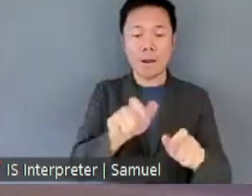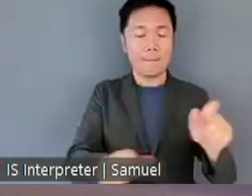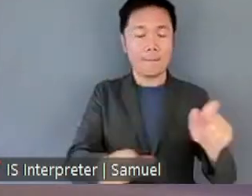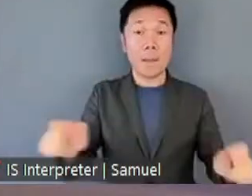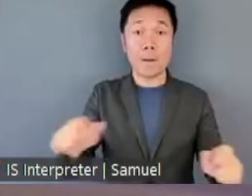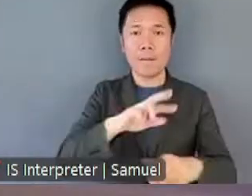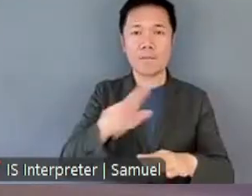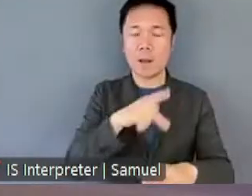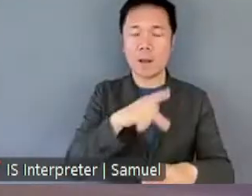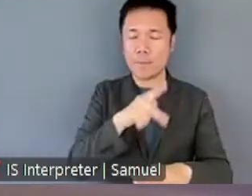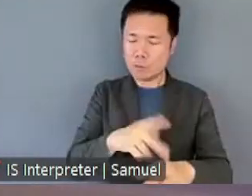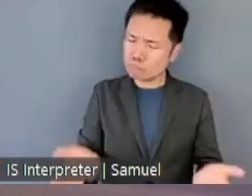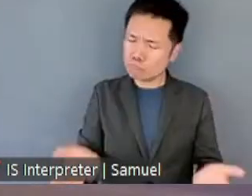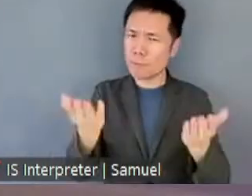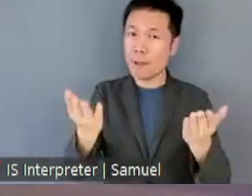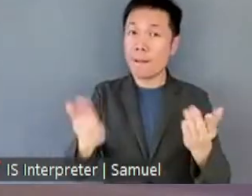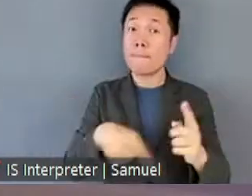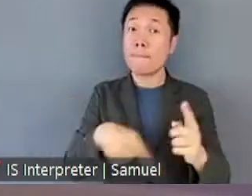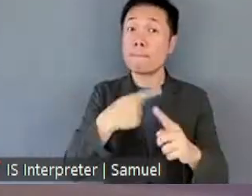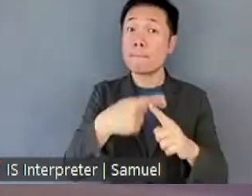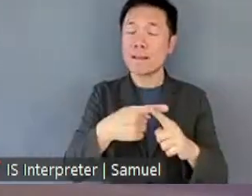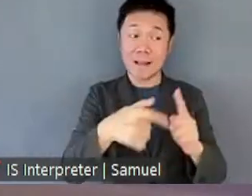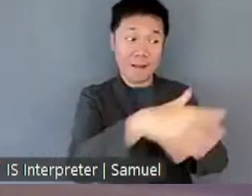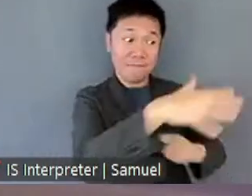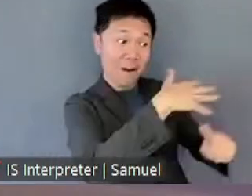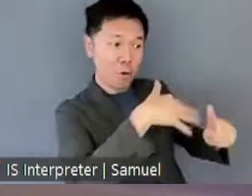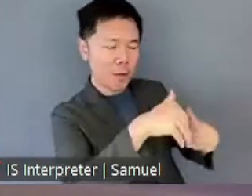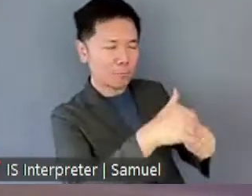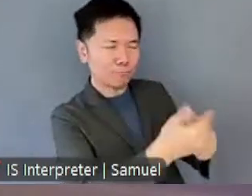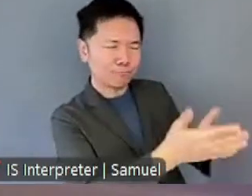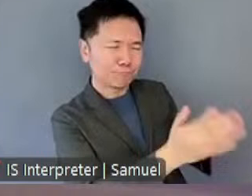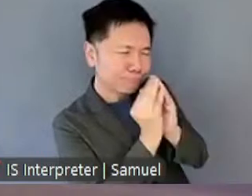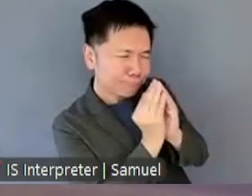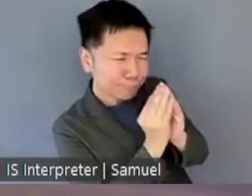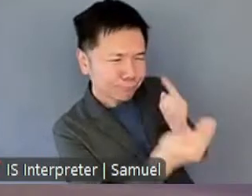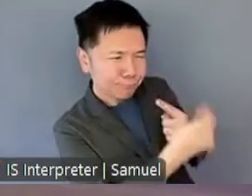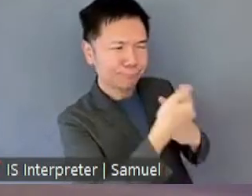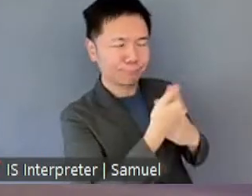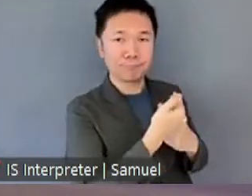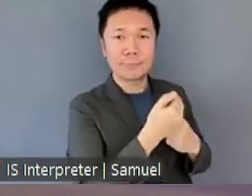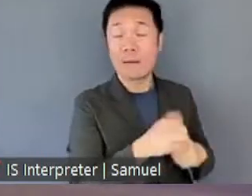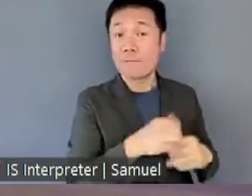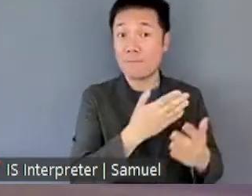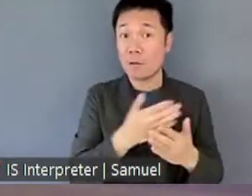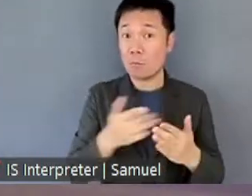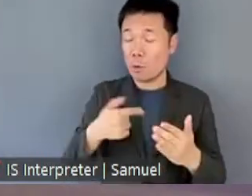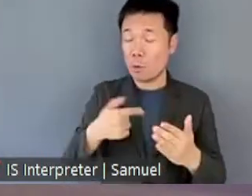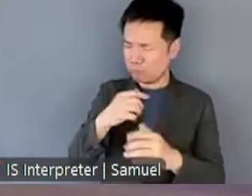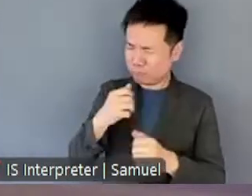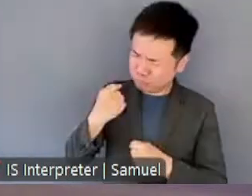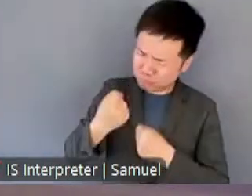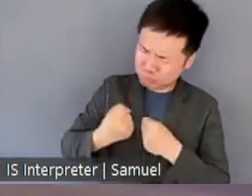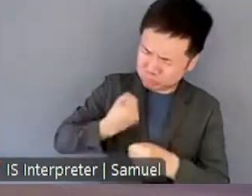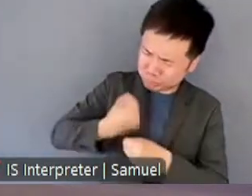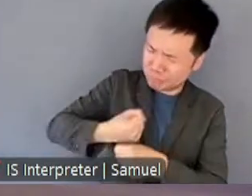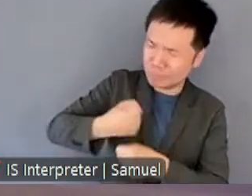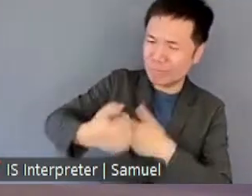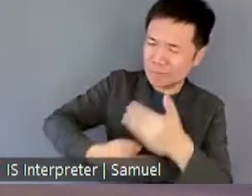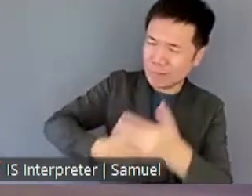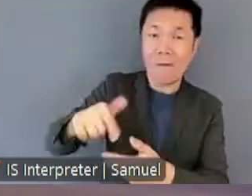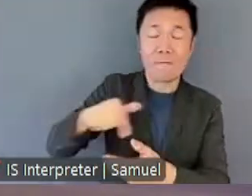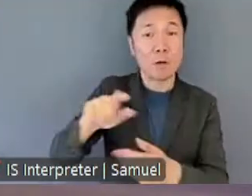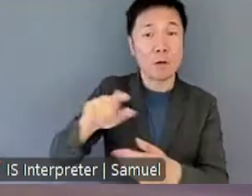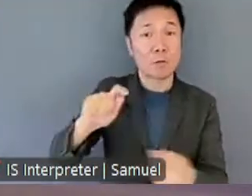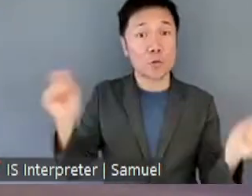our environment. The Philippines has made significant strides in embracing digital transformation, recognizing its critical role